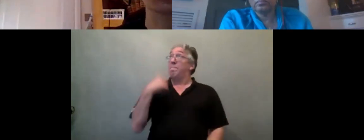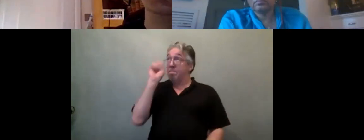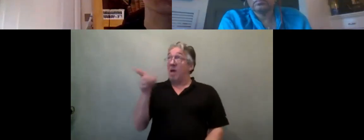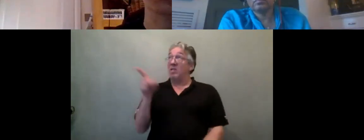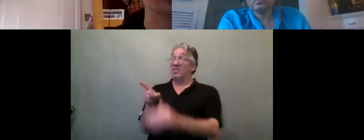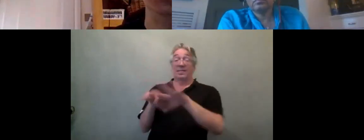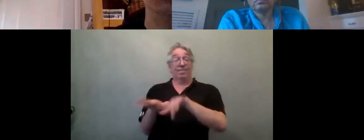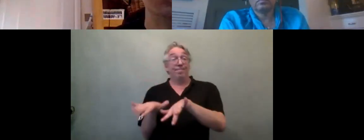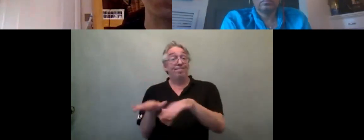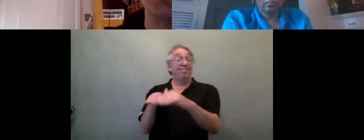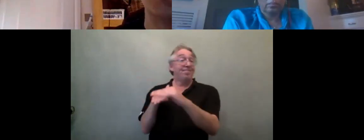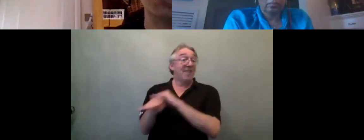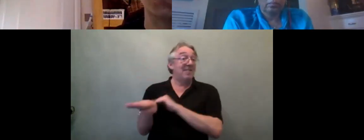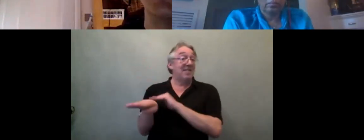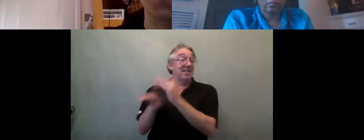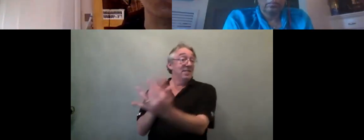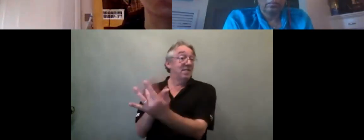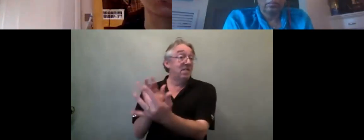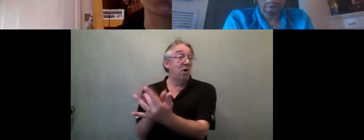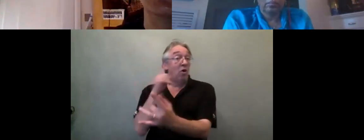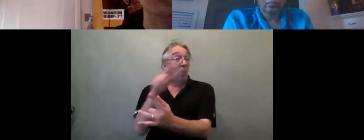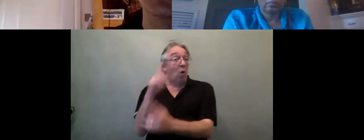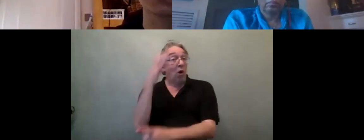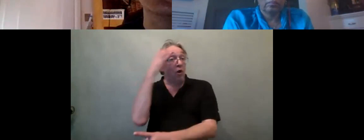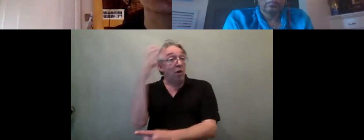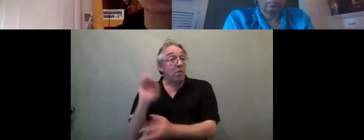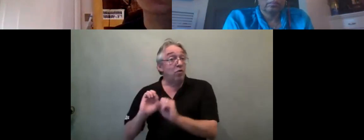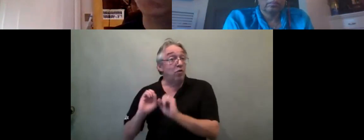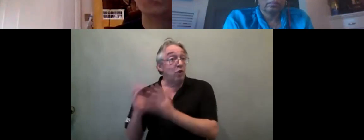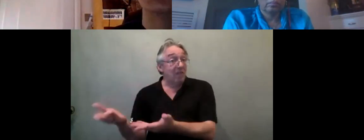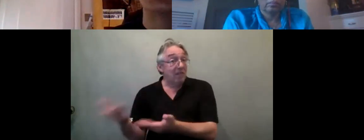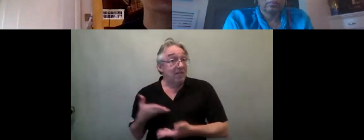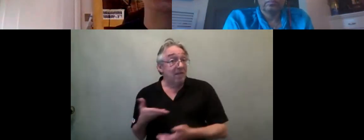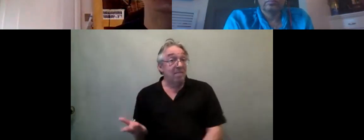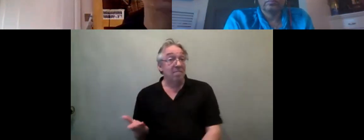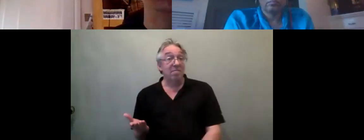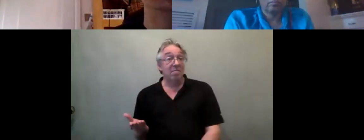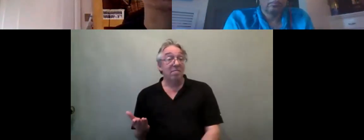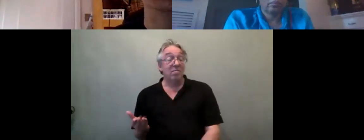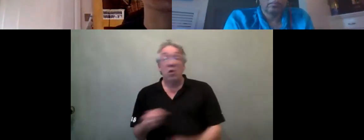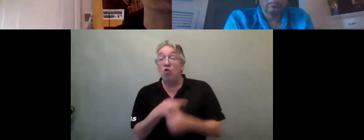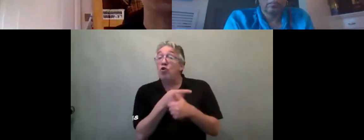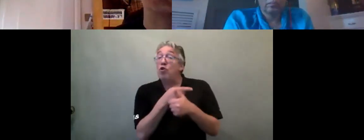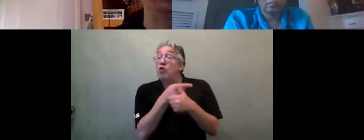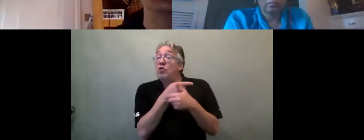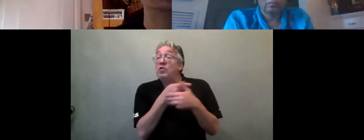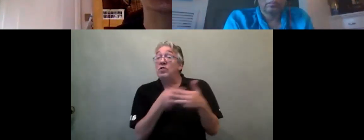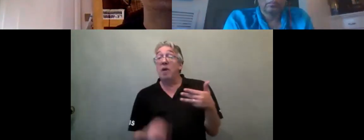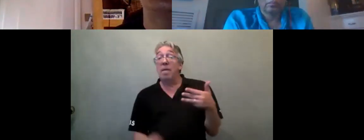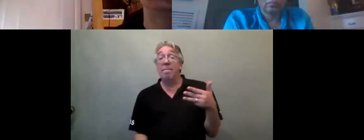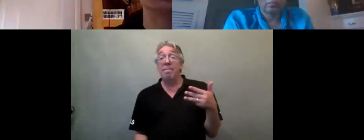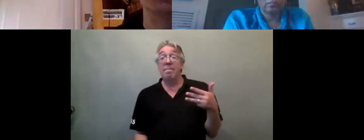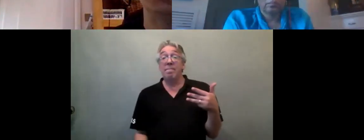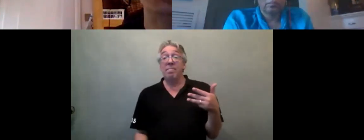to utilize government services. But some of the things we're doing as part of the